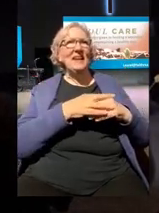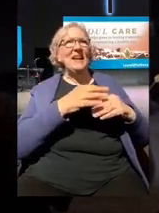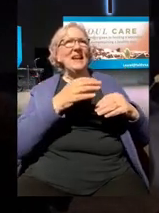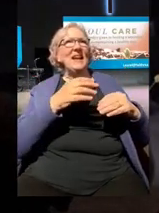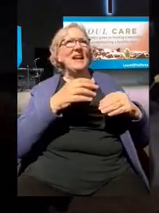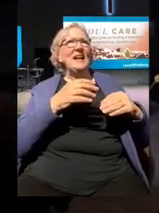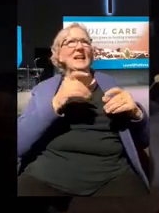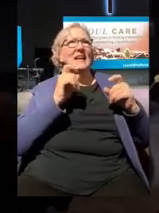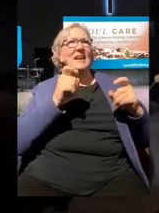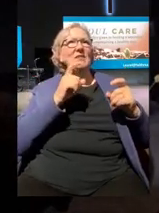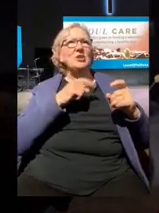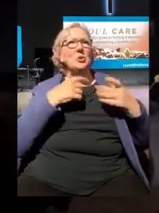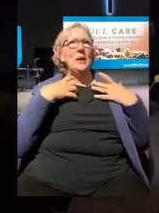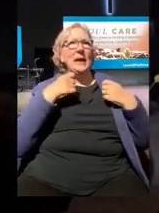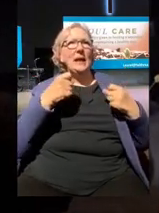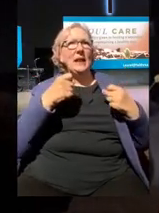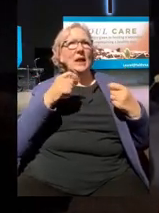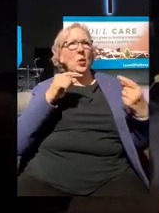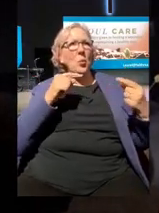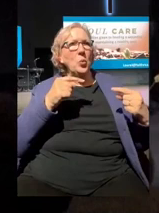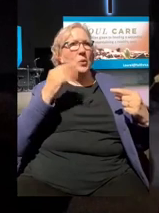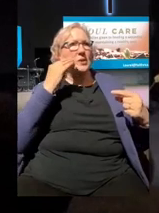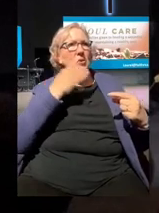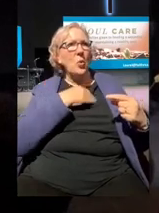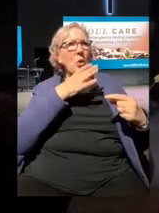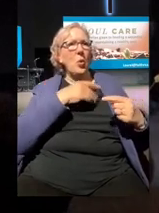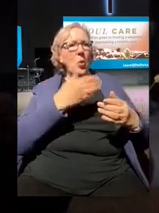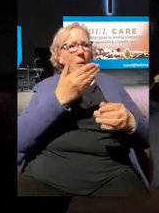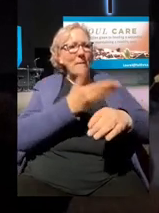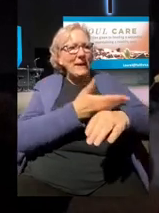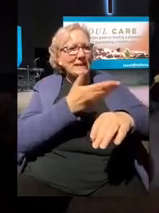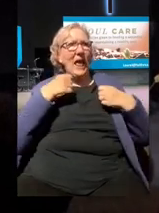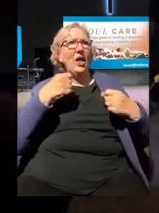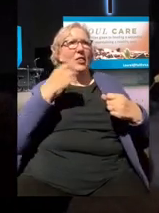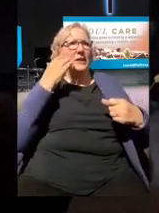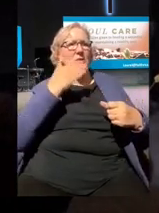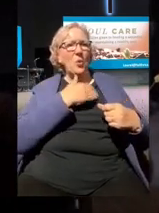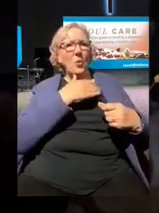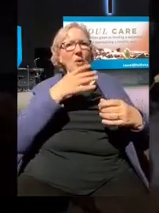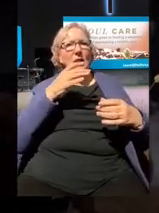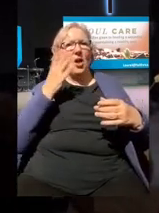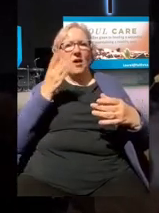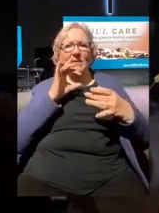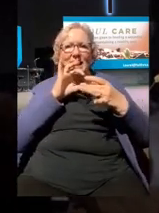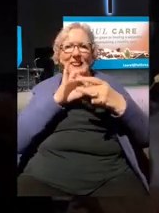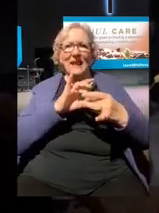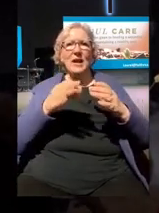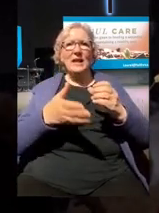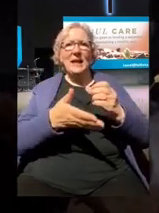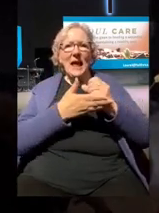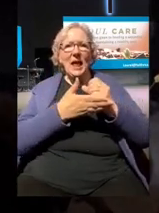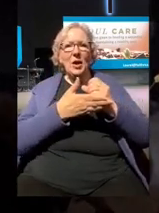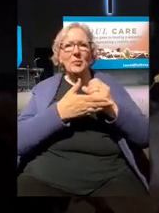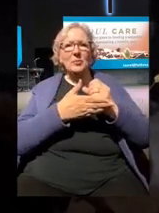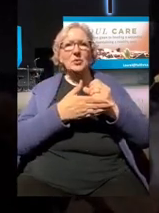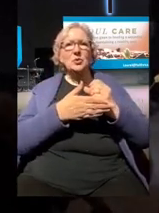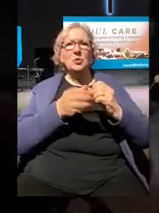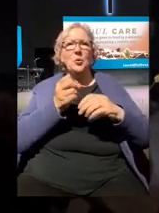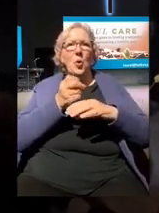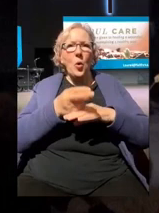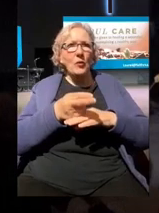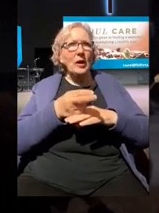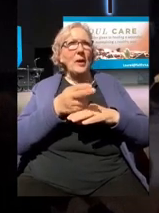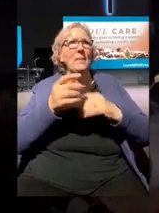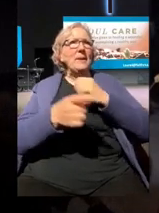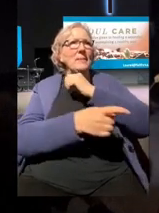maintaining a healthy soul. It's often linked to finding help to overcome temptations, fight